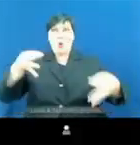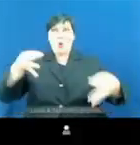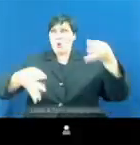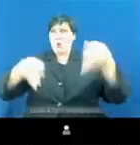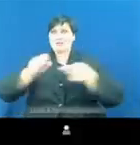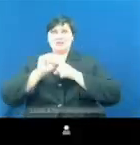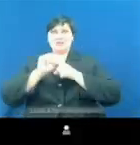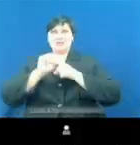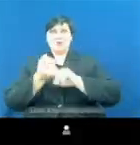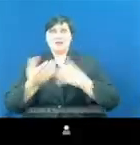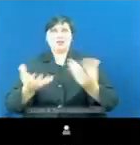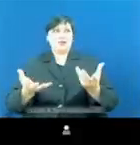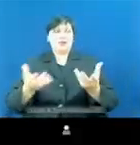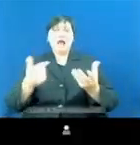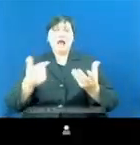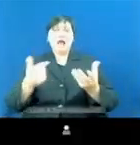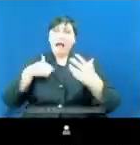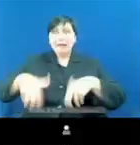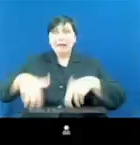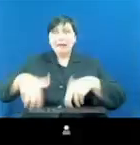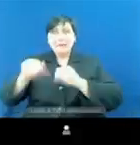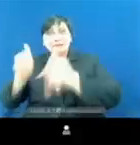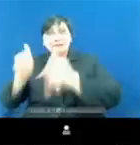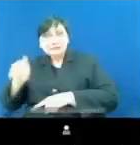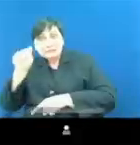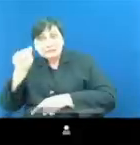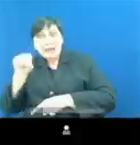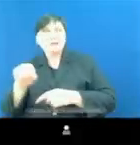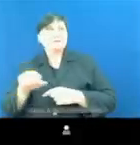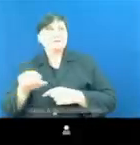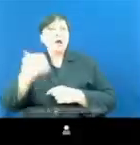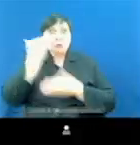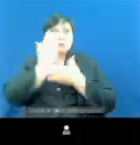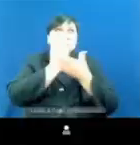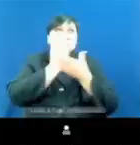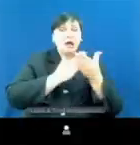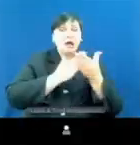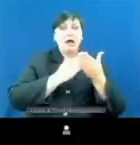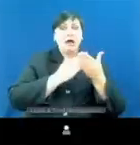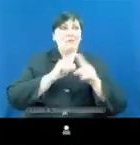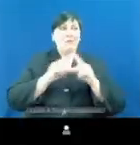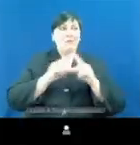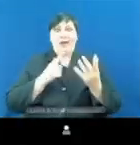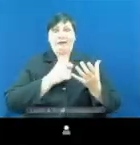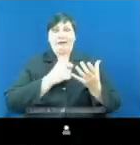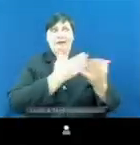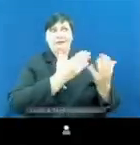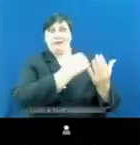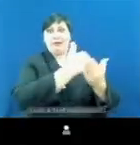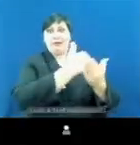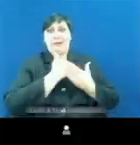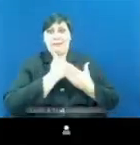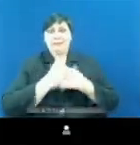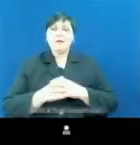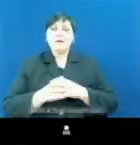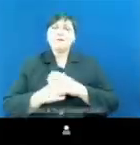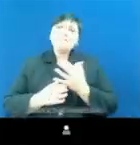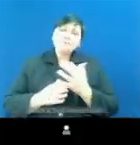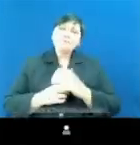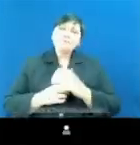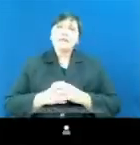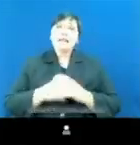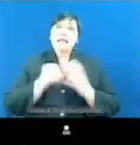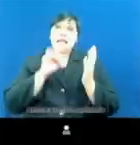help with them. So I don't have an issue if it is read and